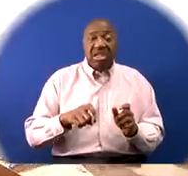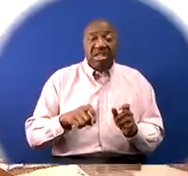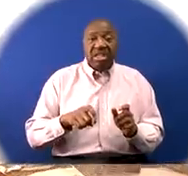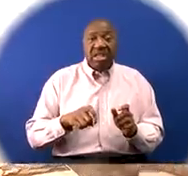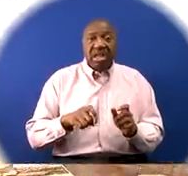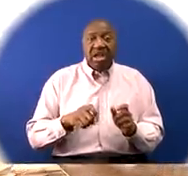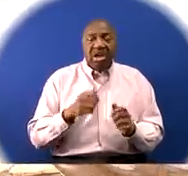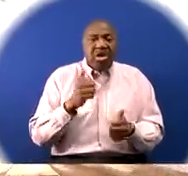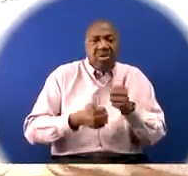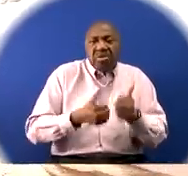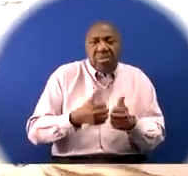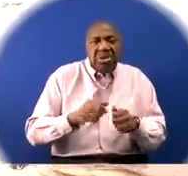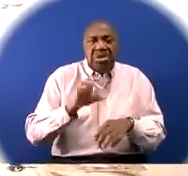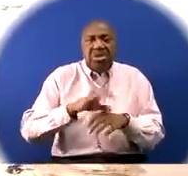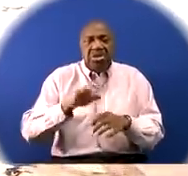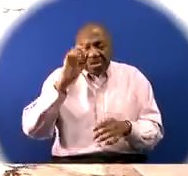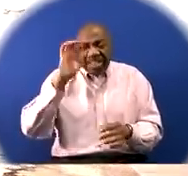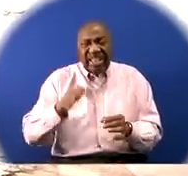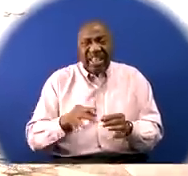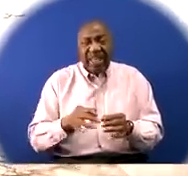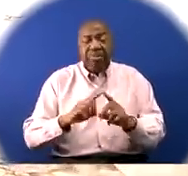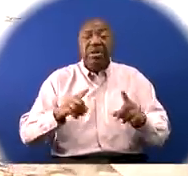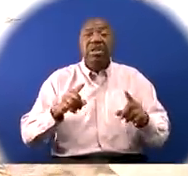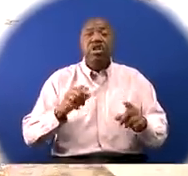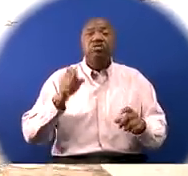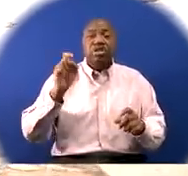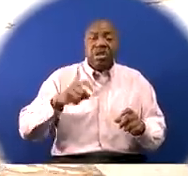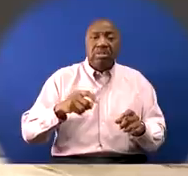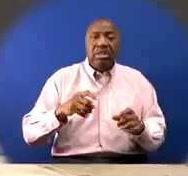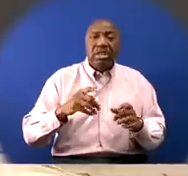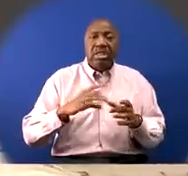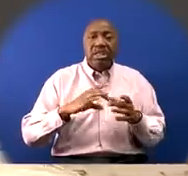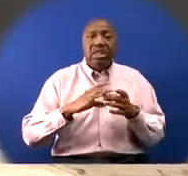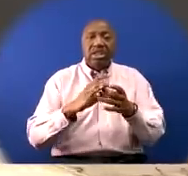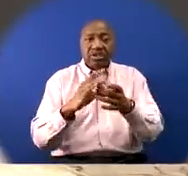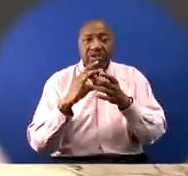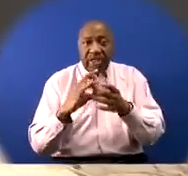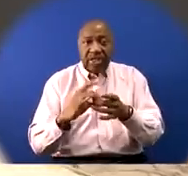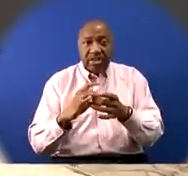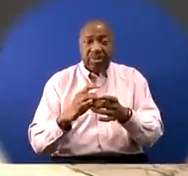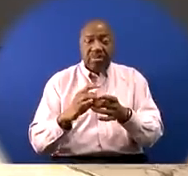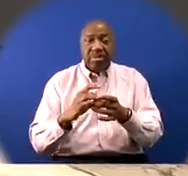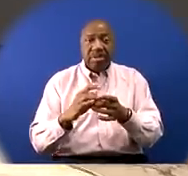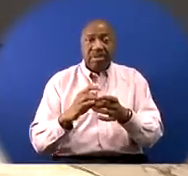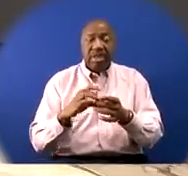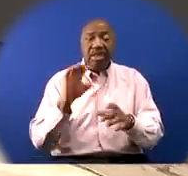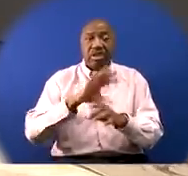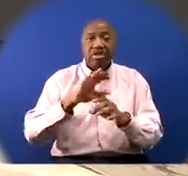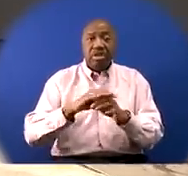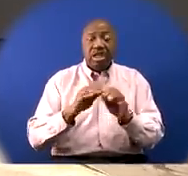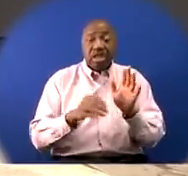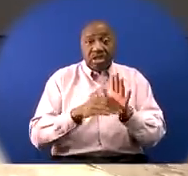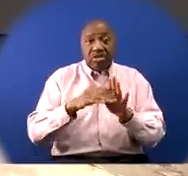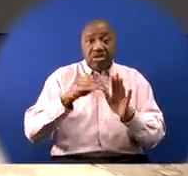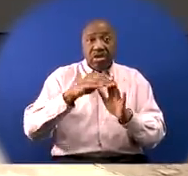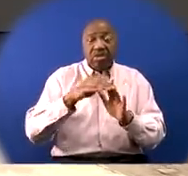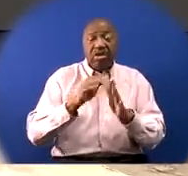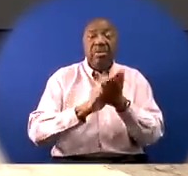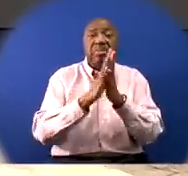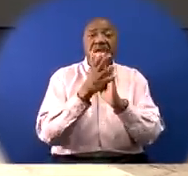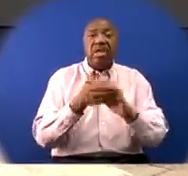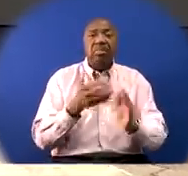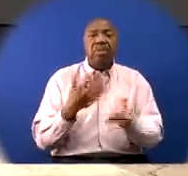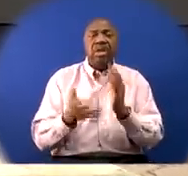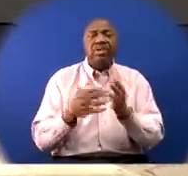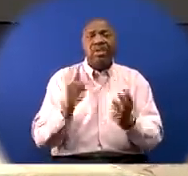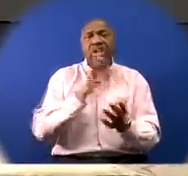interested in which church. We just want you in a church where you can grow and become everything the Lord